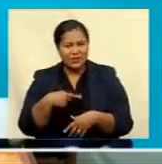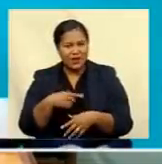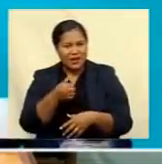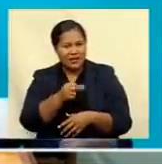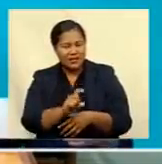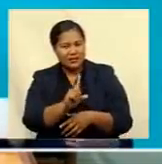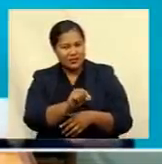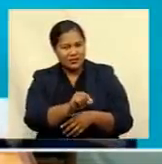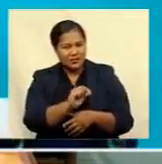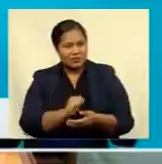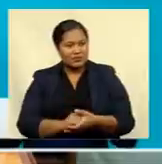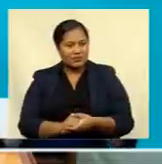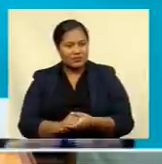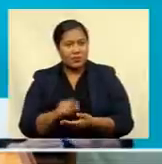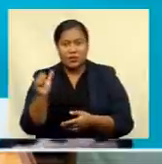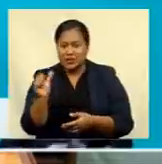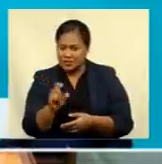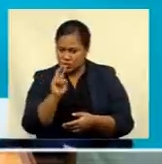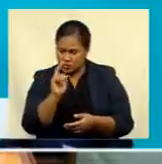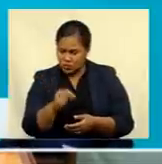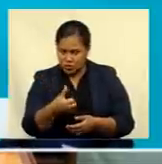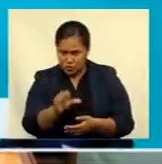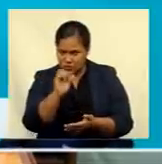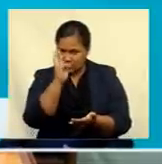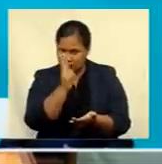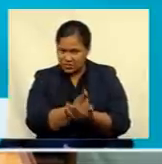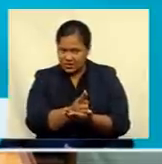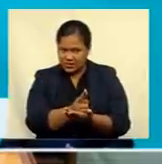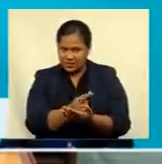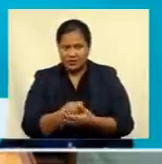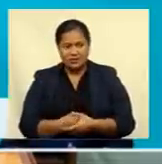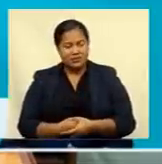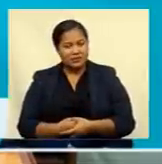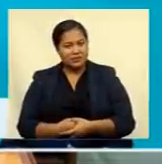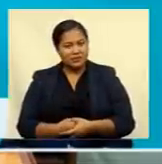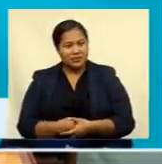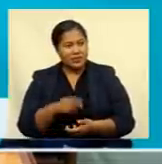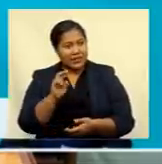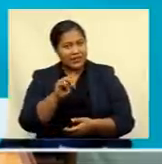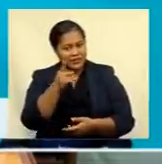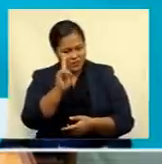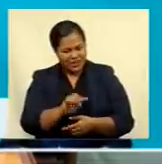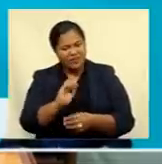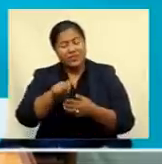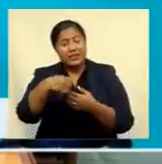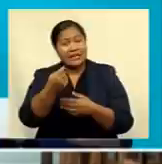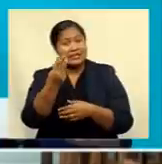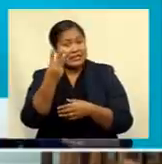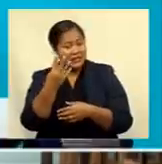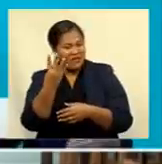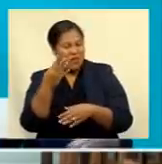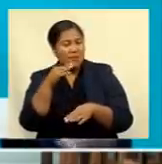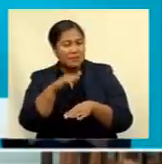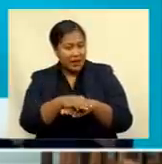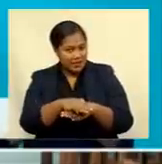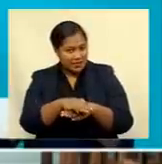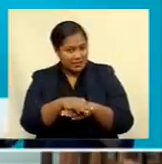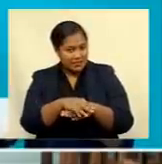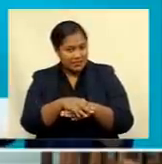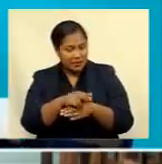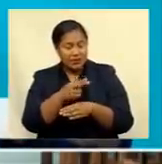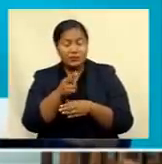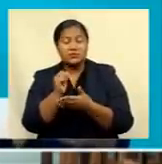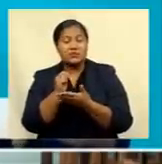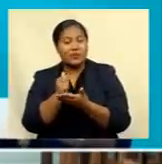We need to face reality. We need to live today for the next 3 or 4 months to